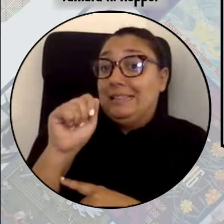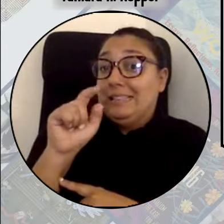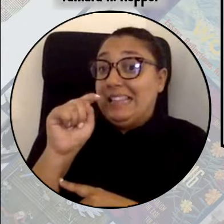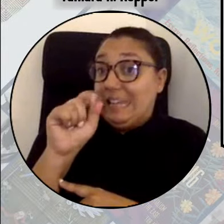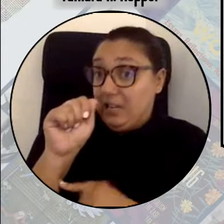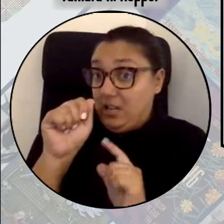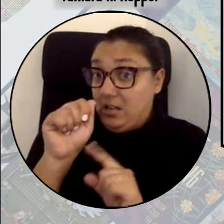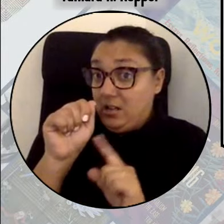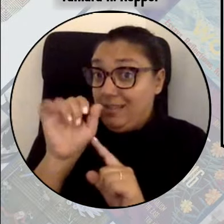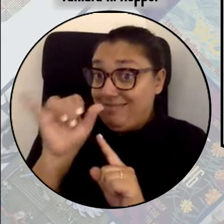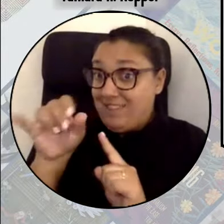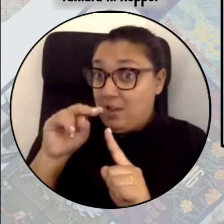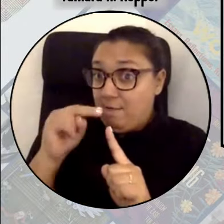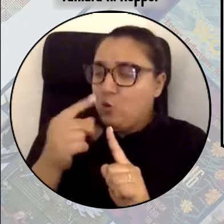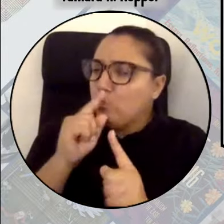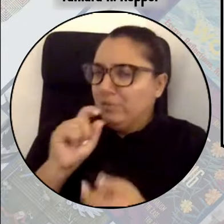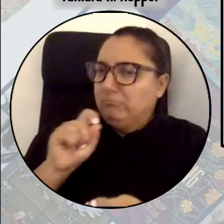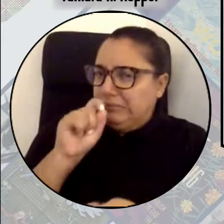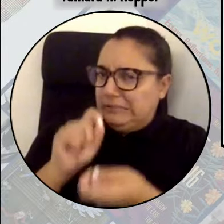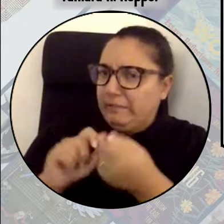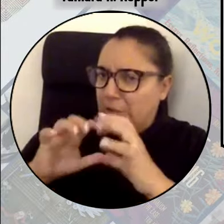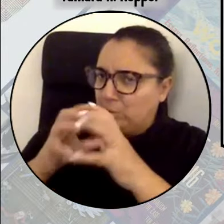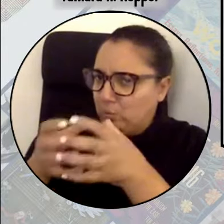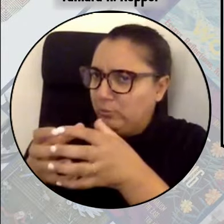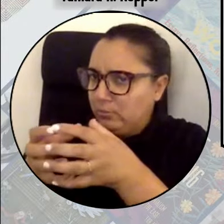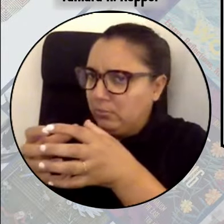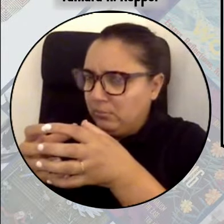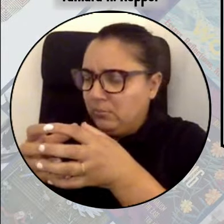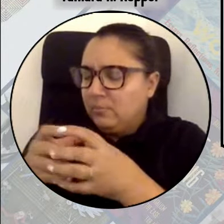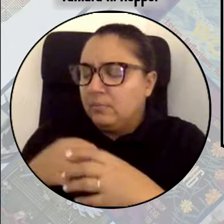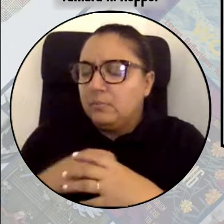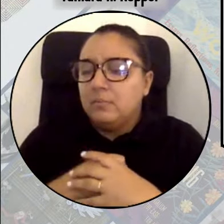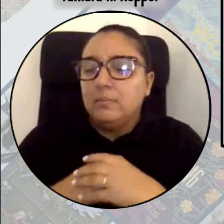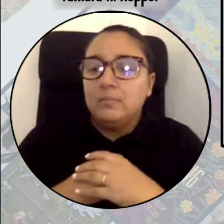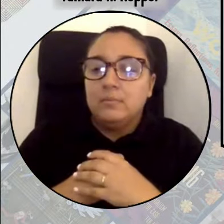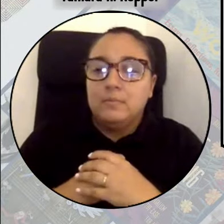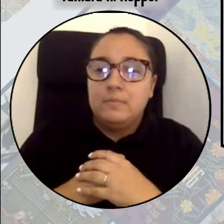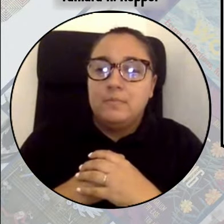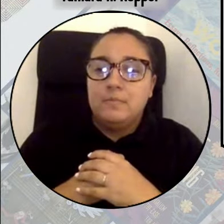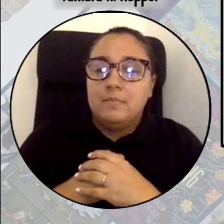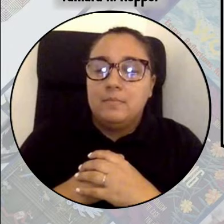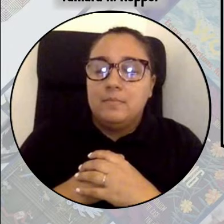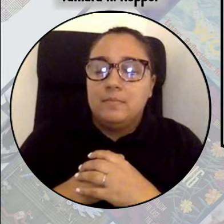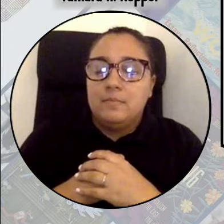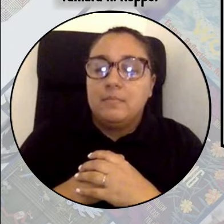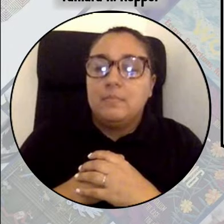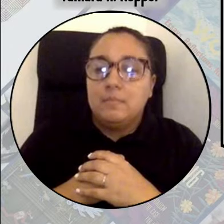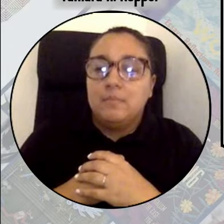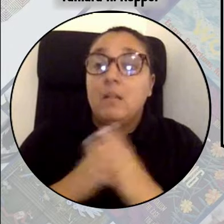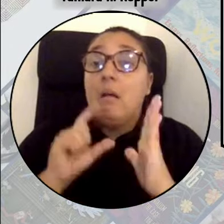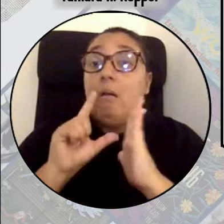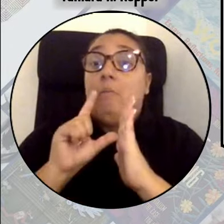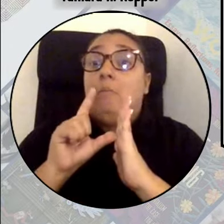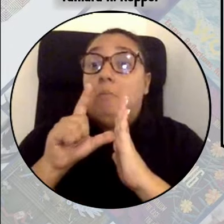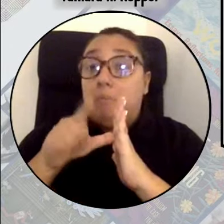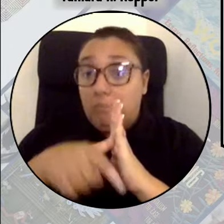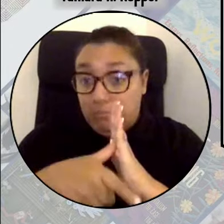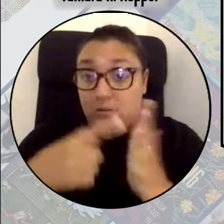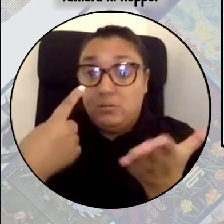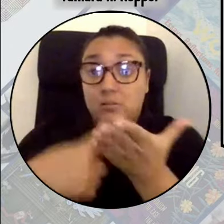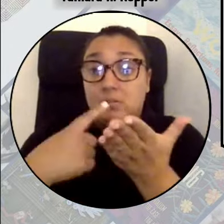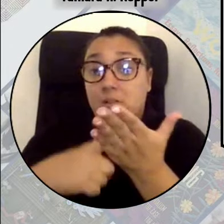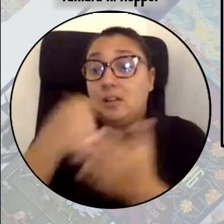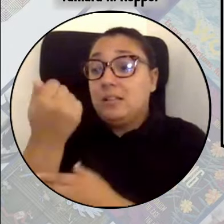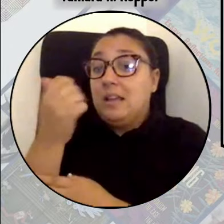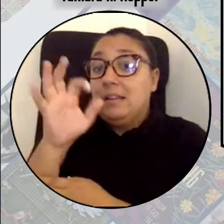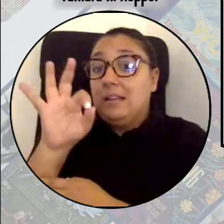a specific kind of category. This is also something when we get to the section on the 1980s and 1990s, we're going to